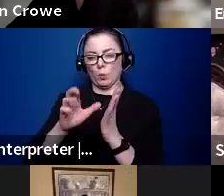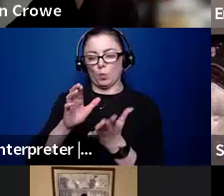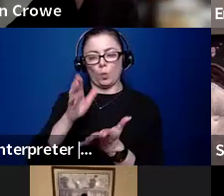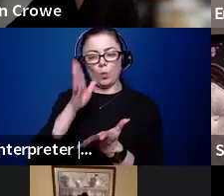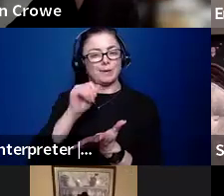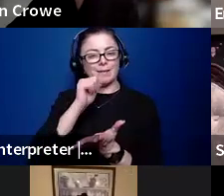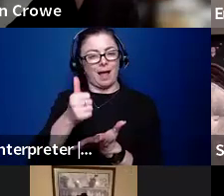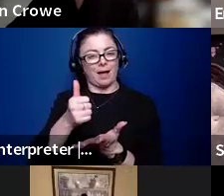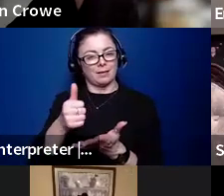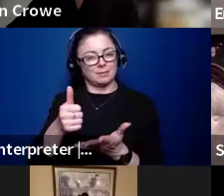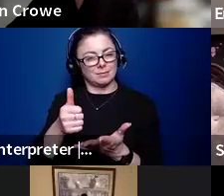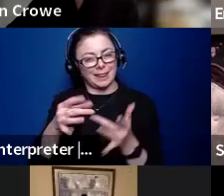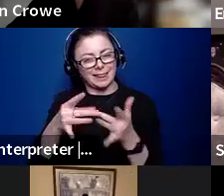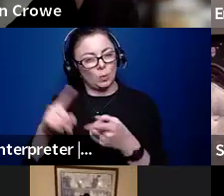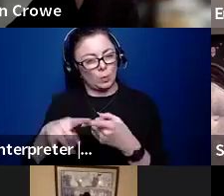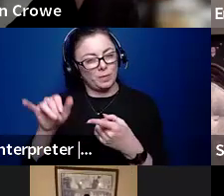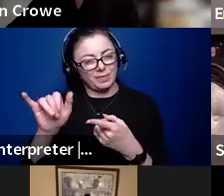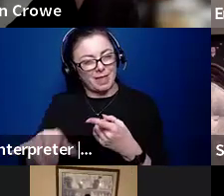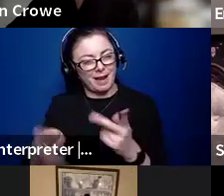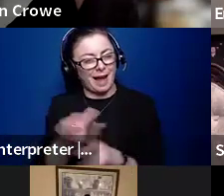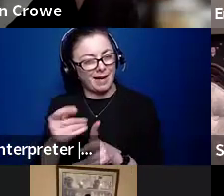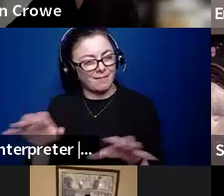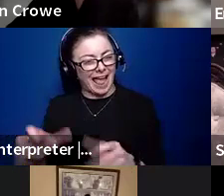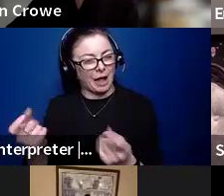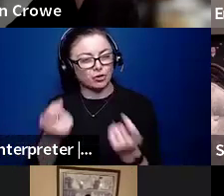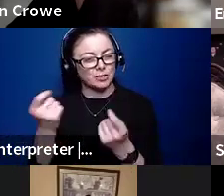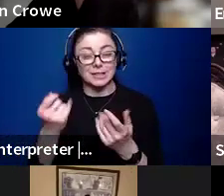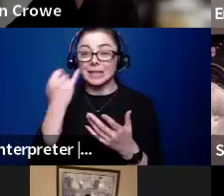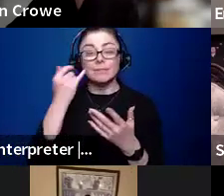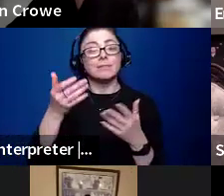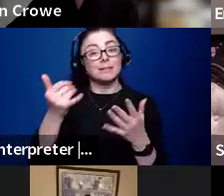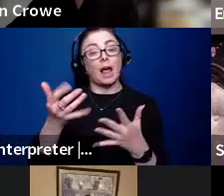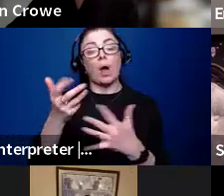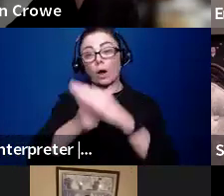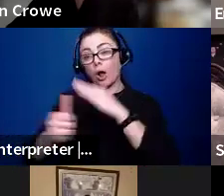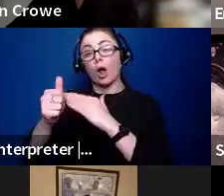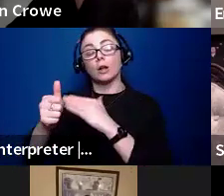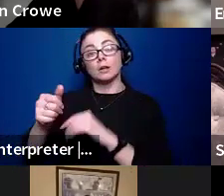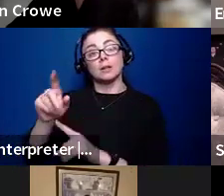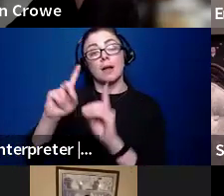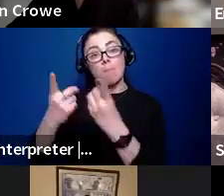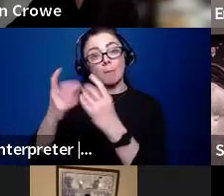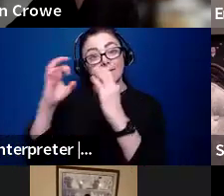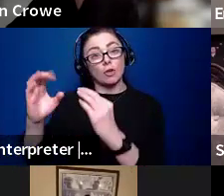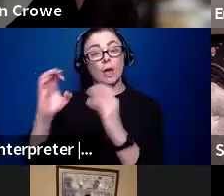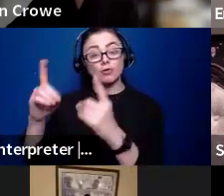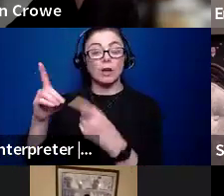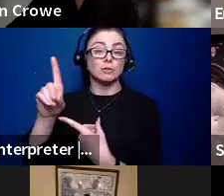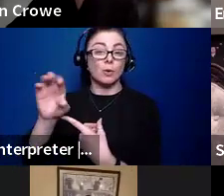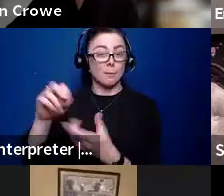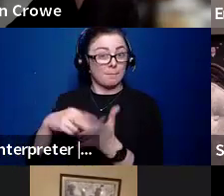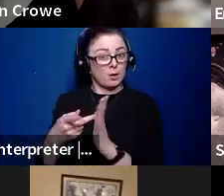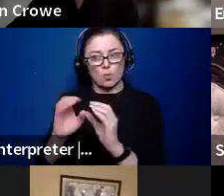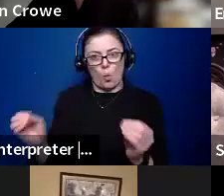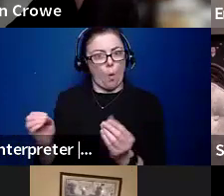action. And then I think to myself, if this does move to the Department of Education, that means there will be no legislative process for that.